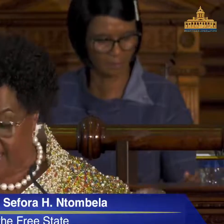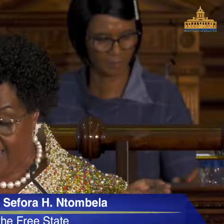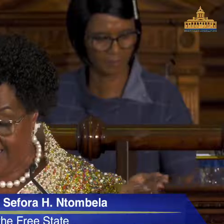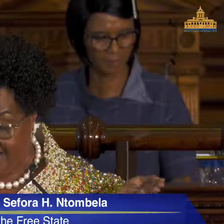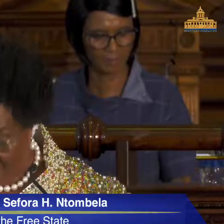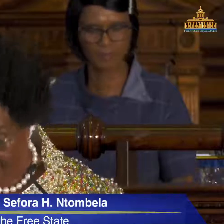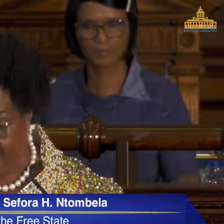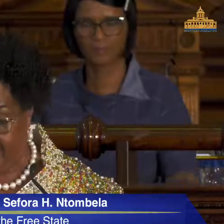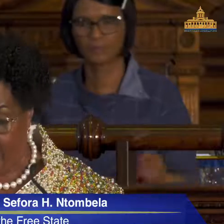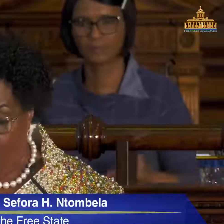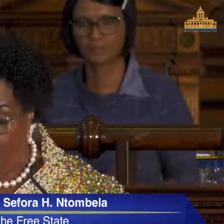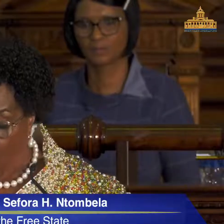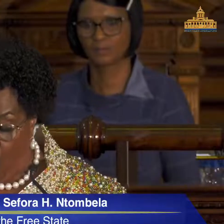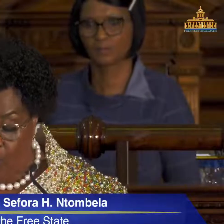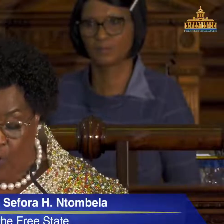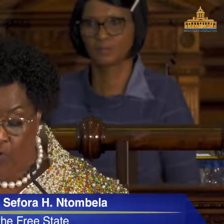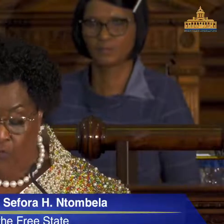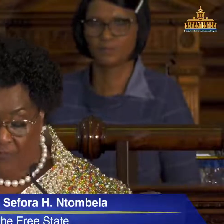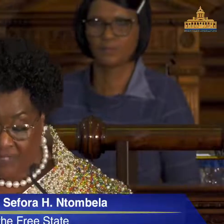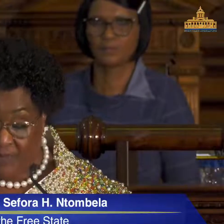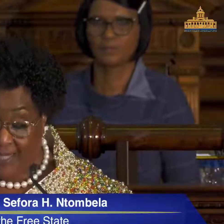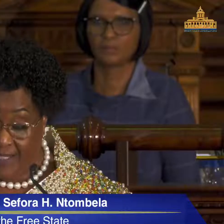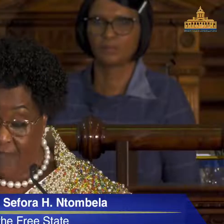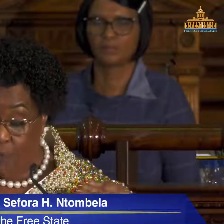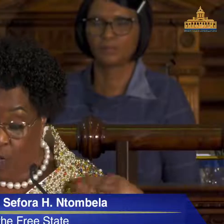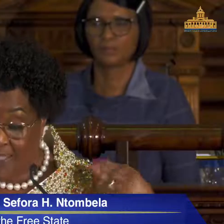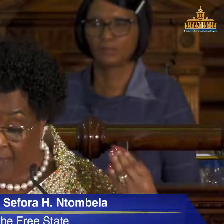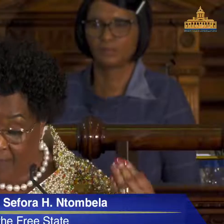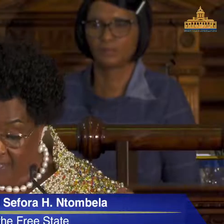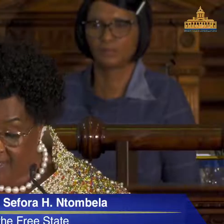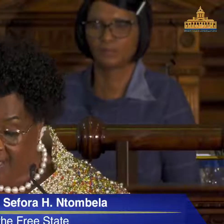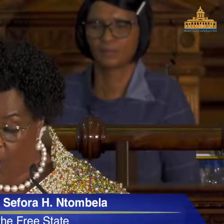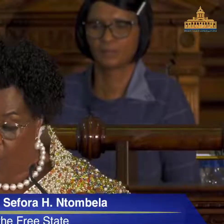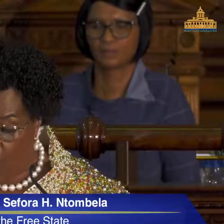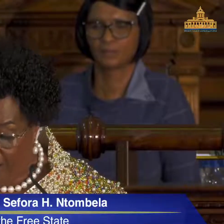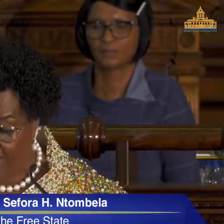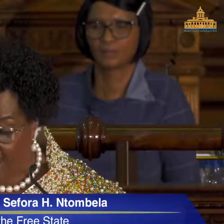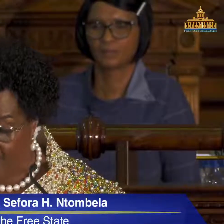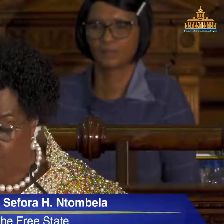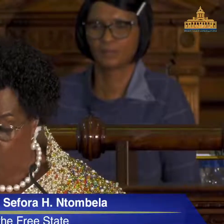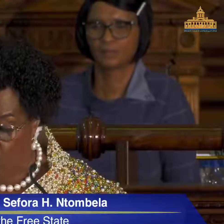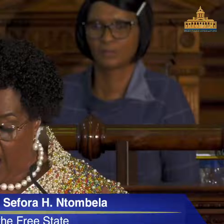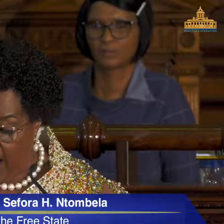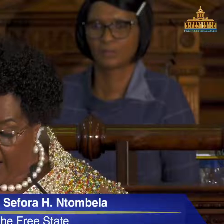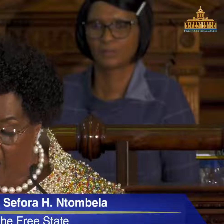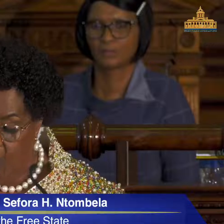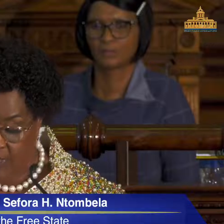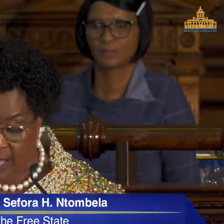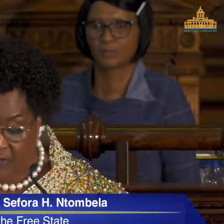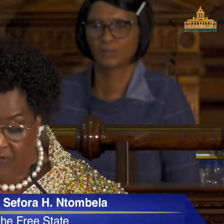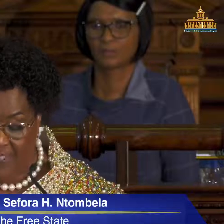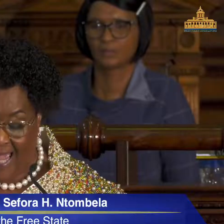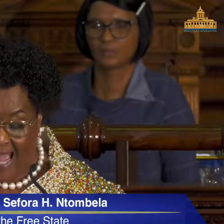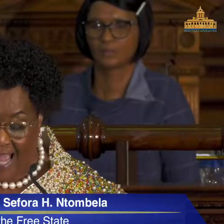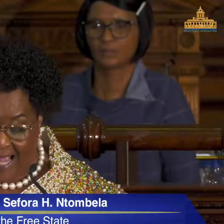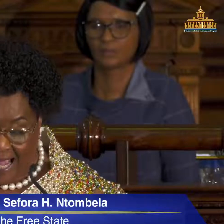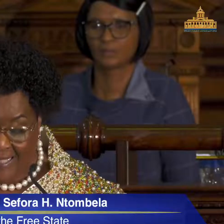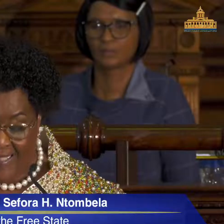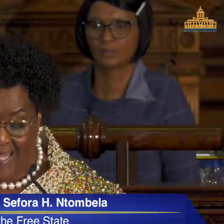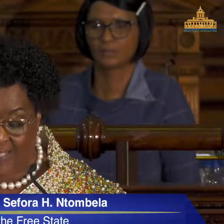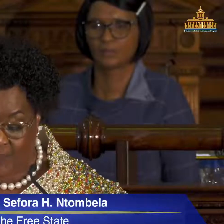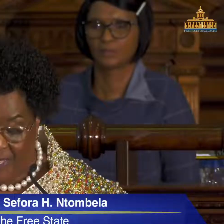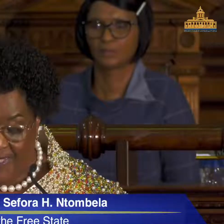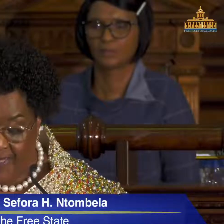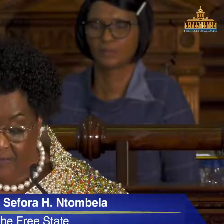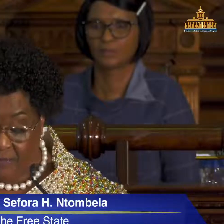public servants. All those who visibly live beyond their means will have to account for their